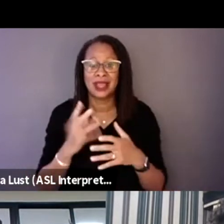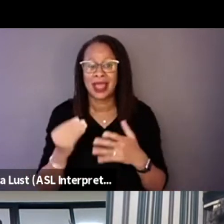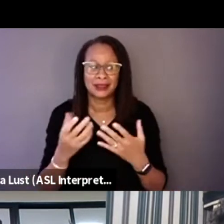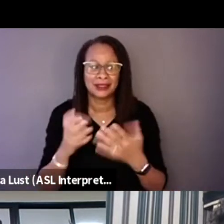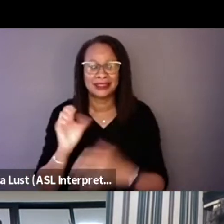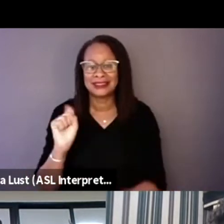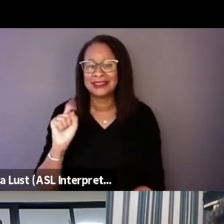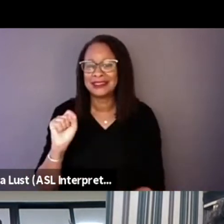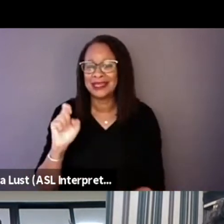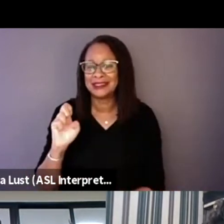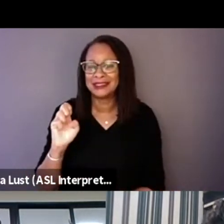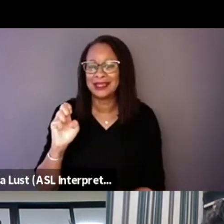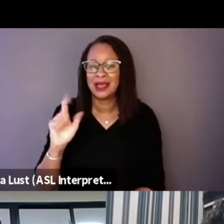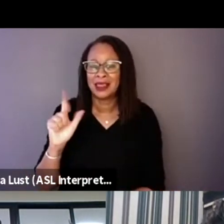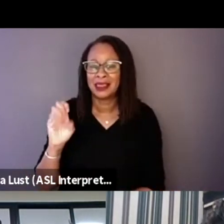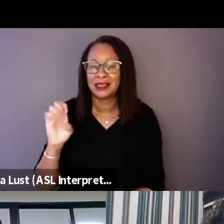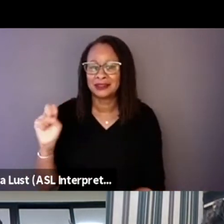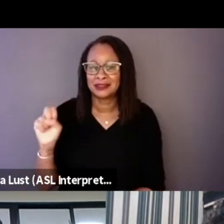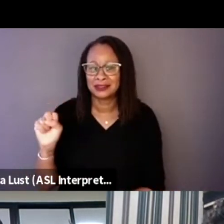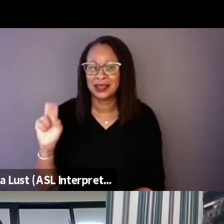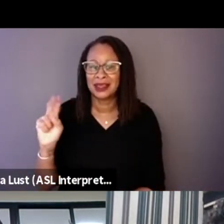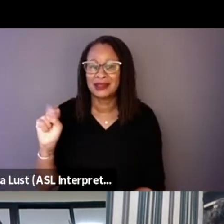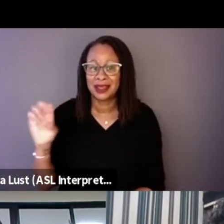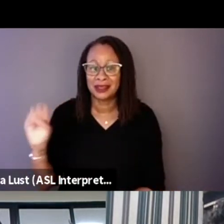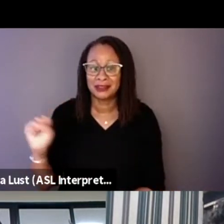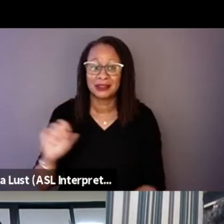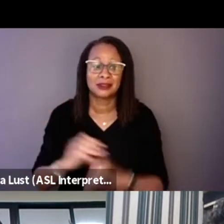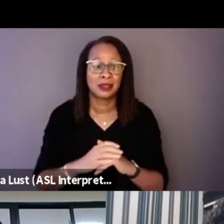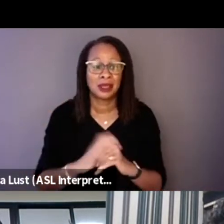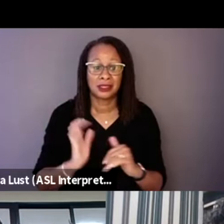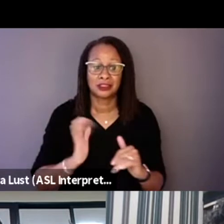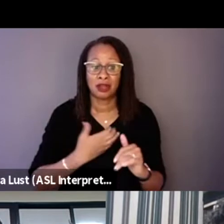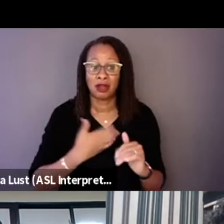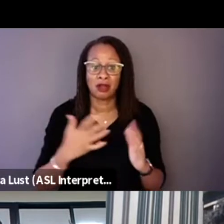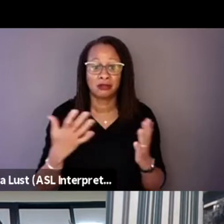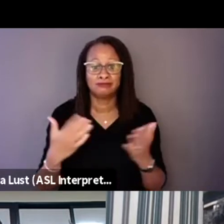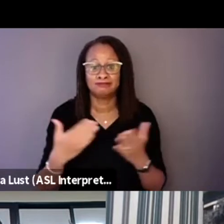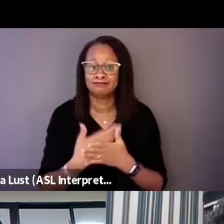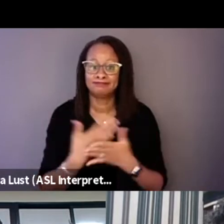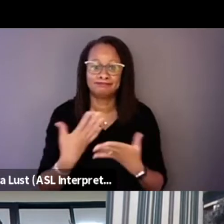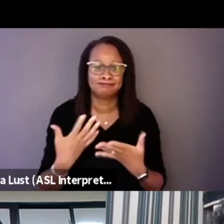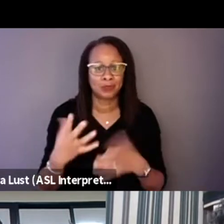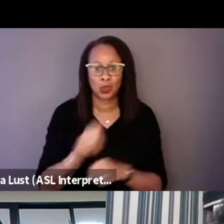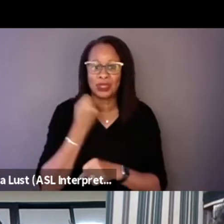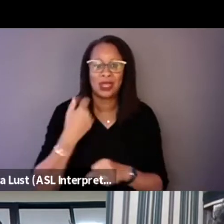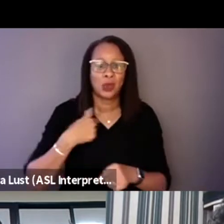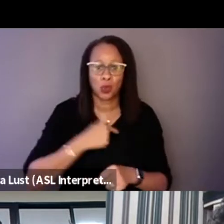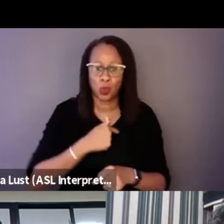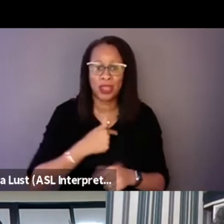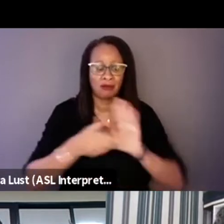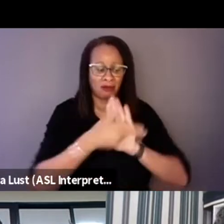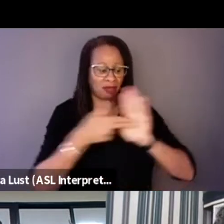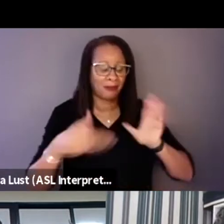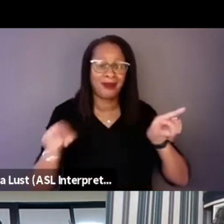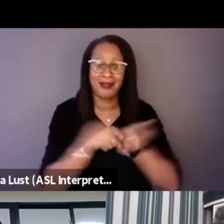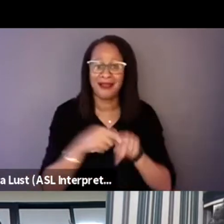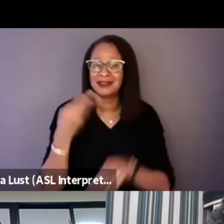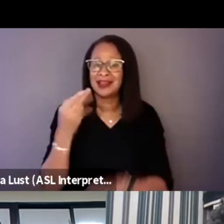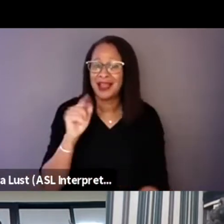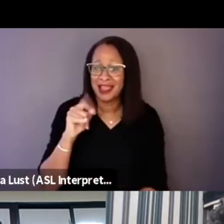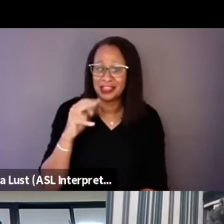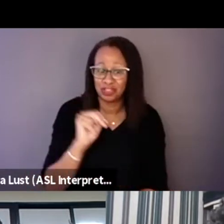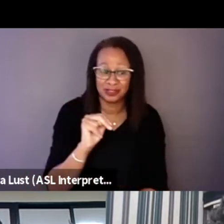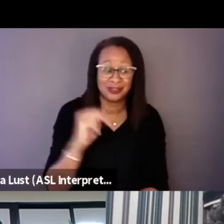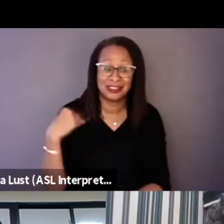our reivindication, our saying that we are of Haitian descent. It's also about